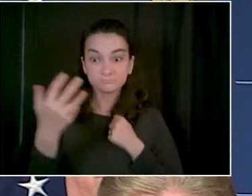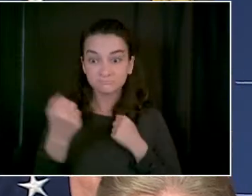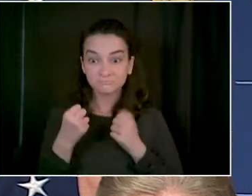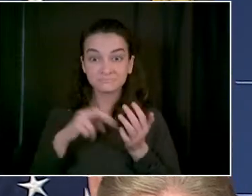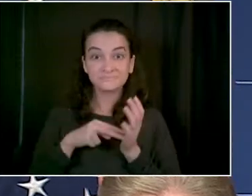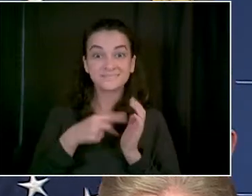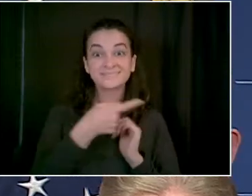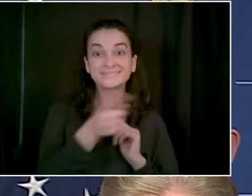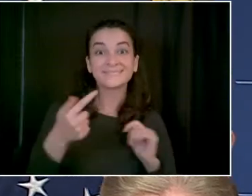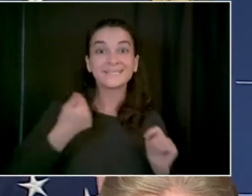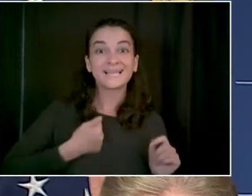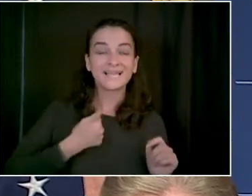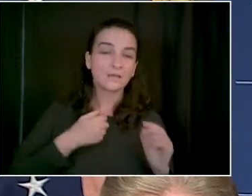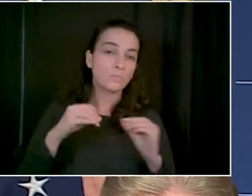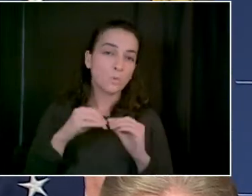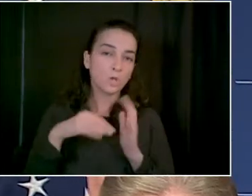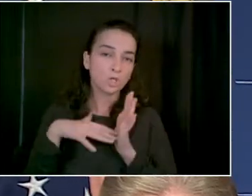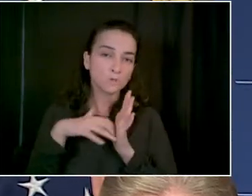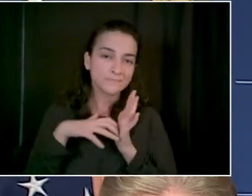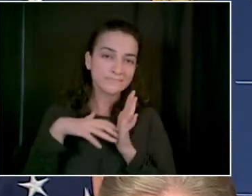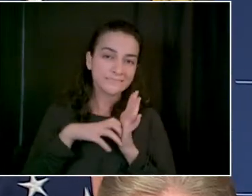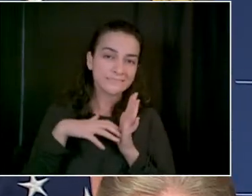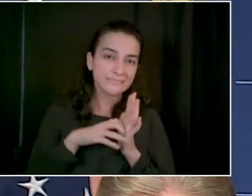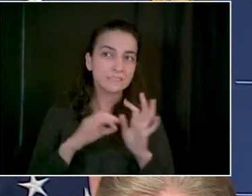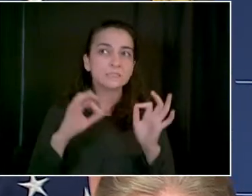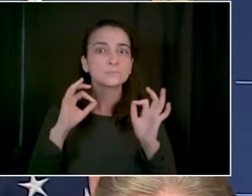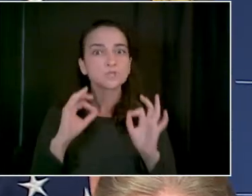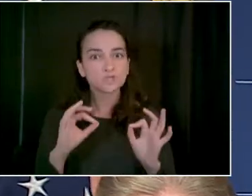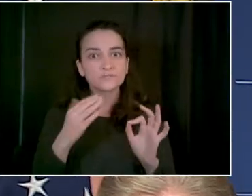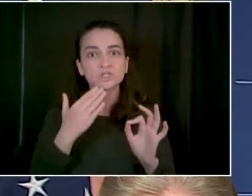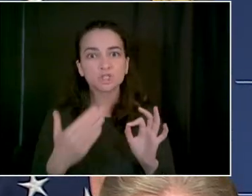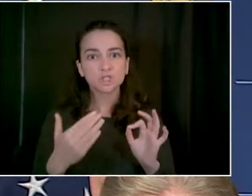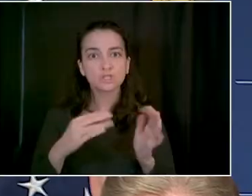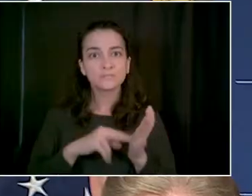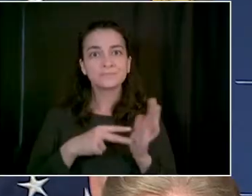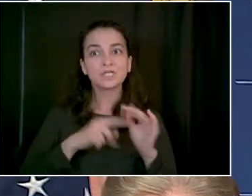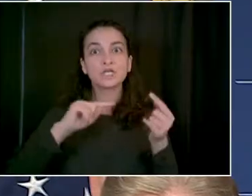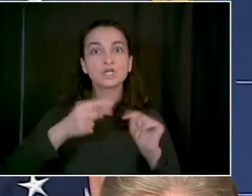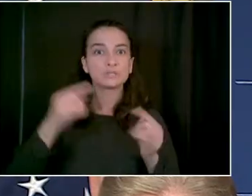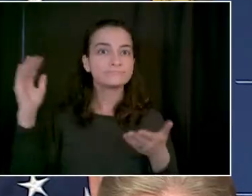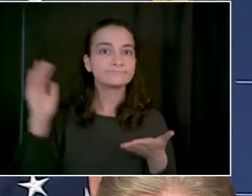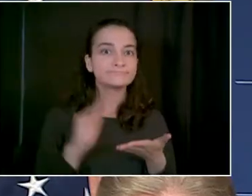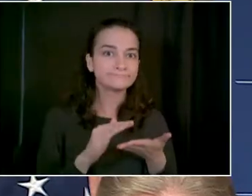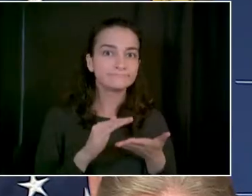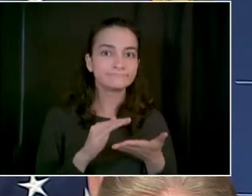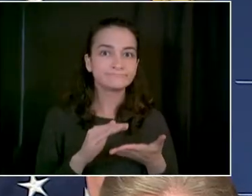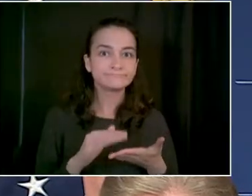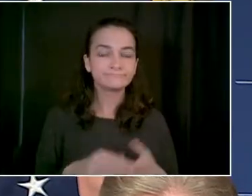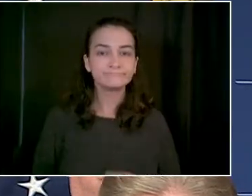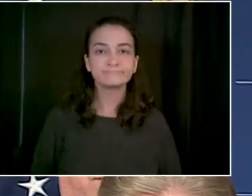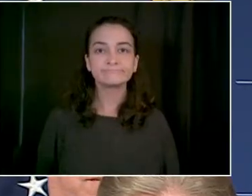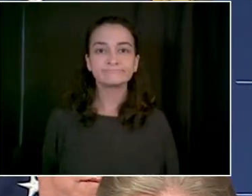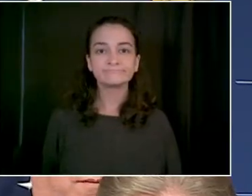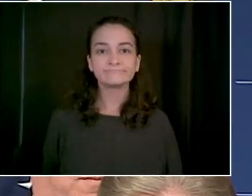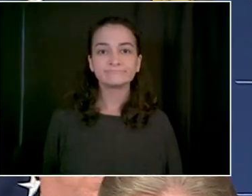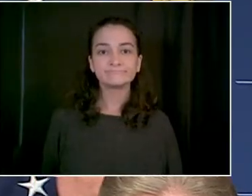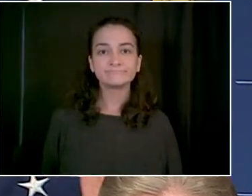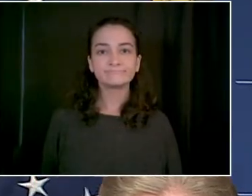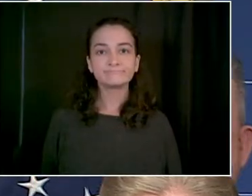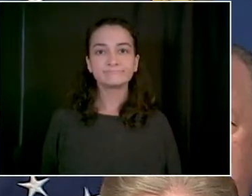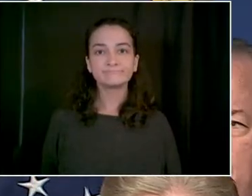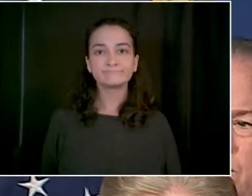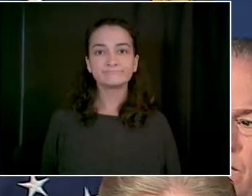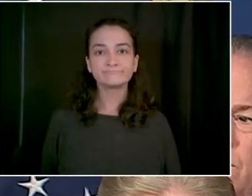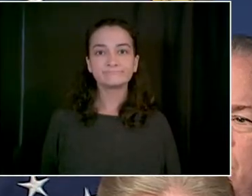de Aragua. They're grooming them to come up. When you're a victim of a crime, when what do you say to